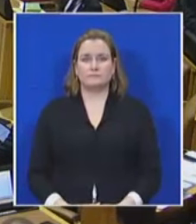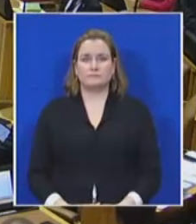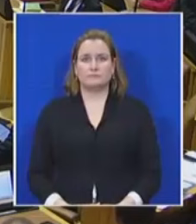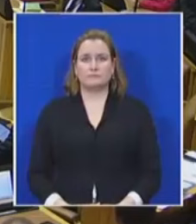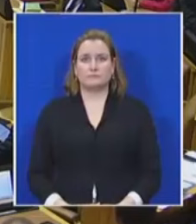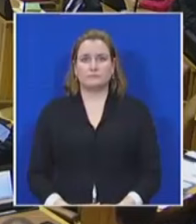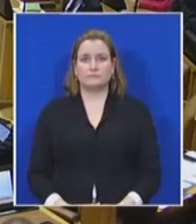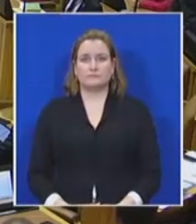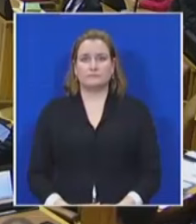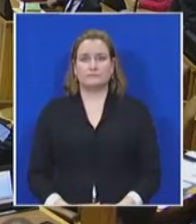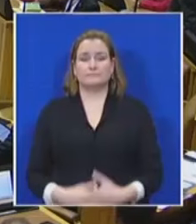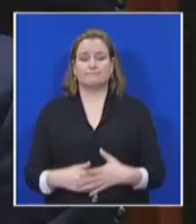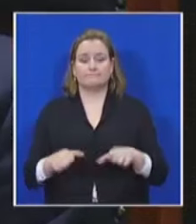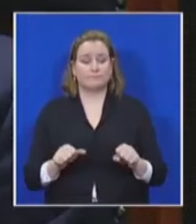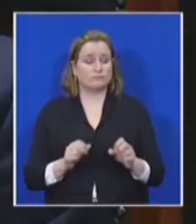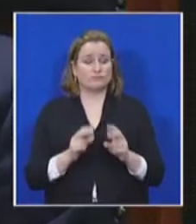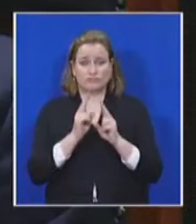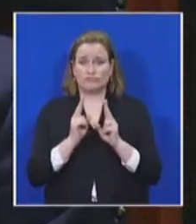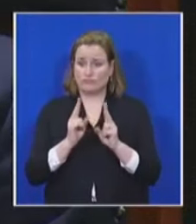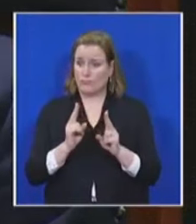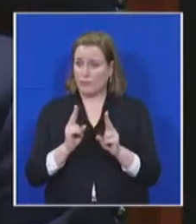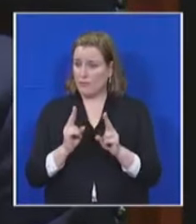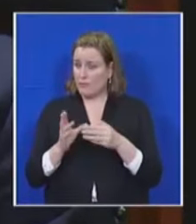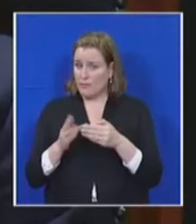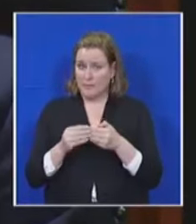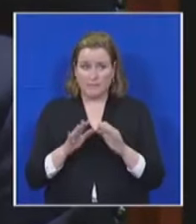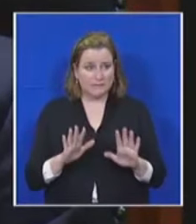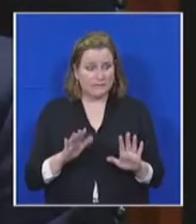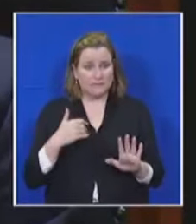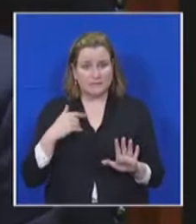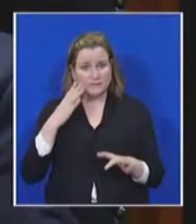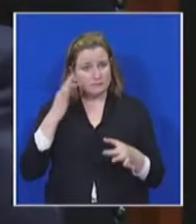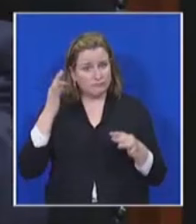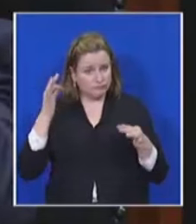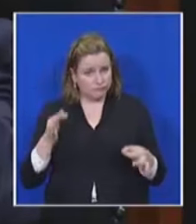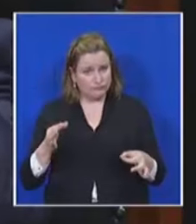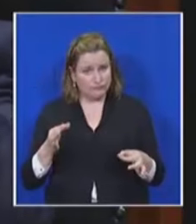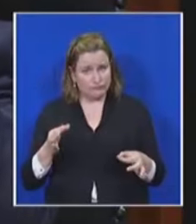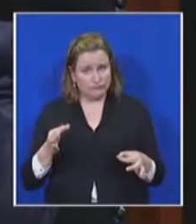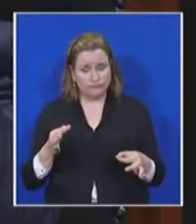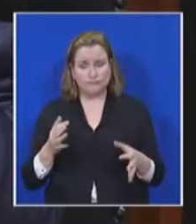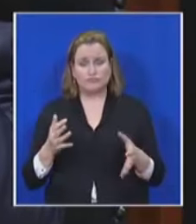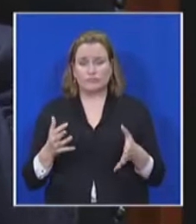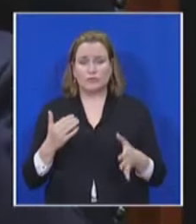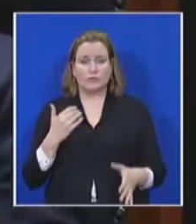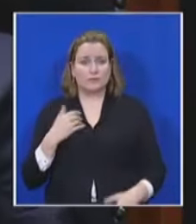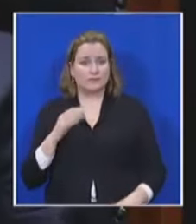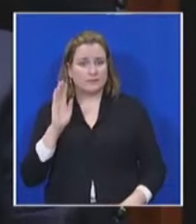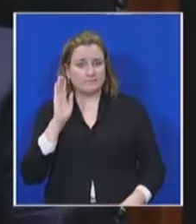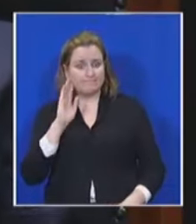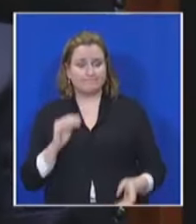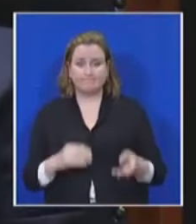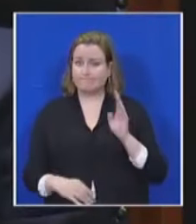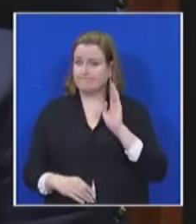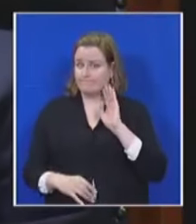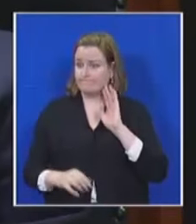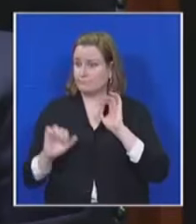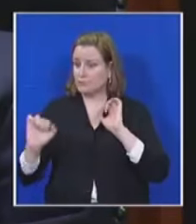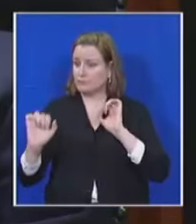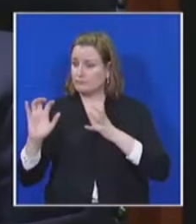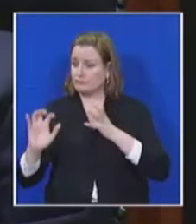Honorable members, I have come to the conclusion that having listened to all of you and